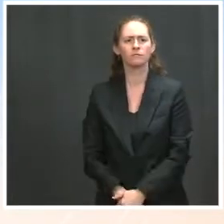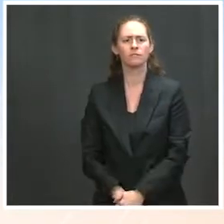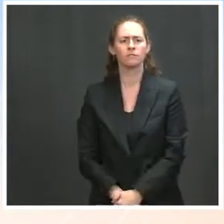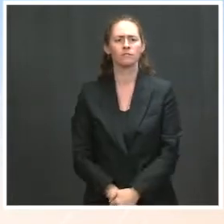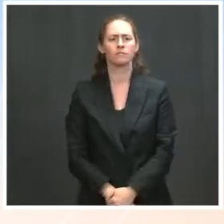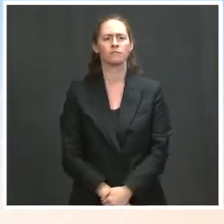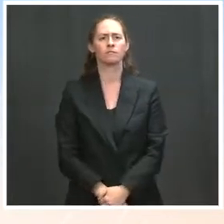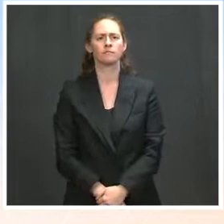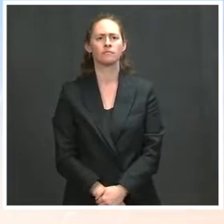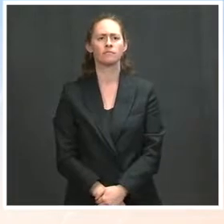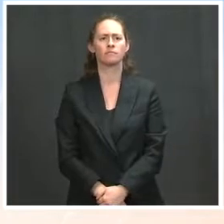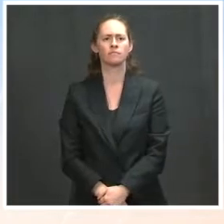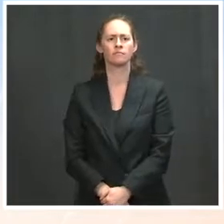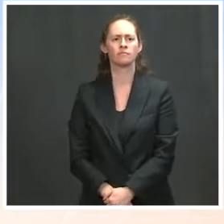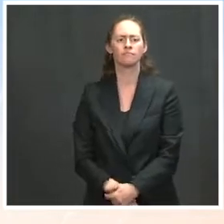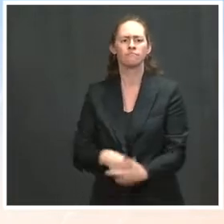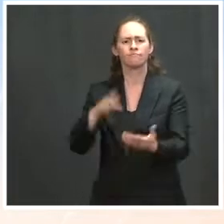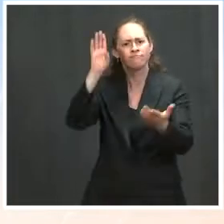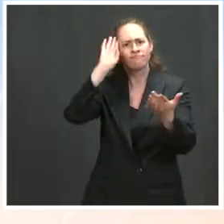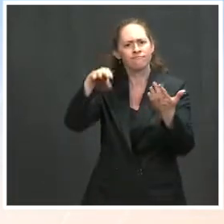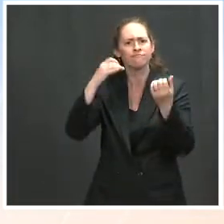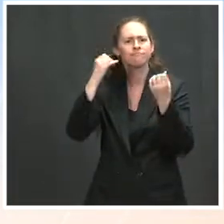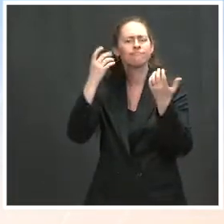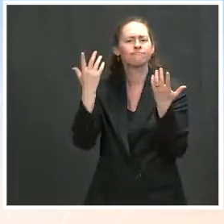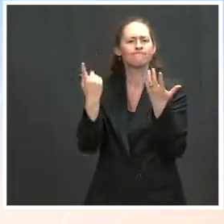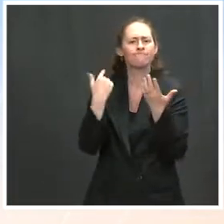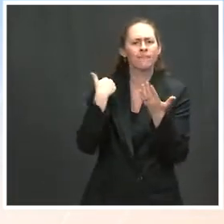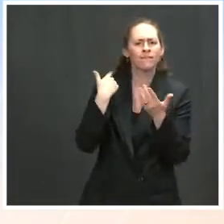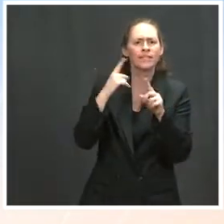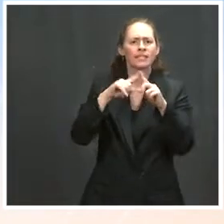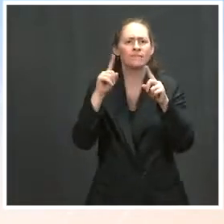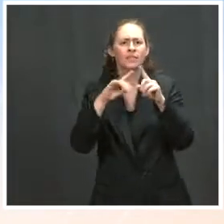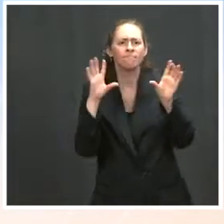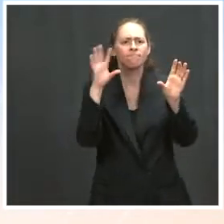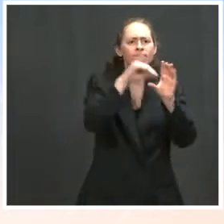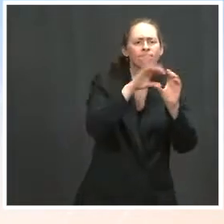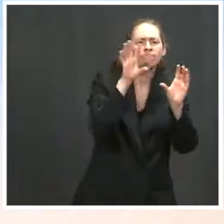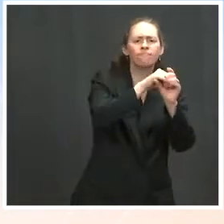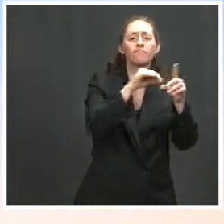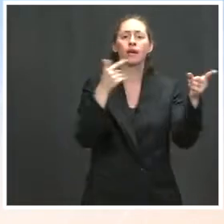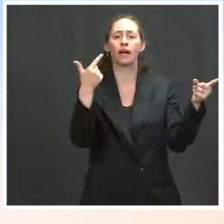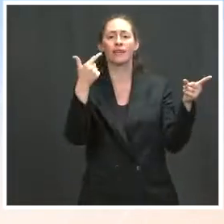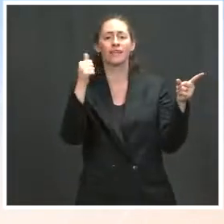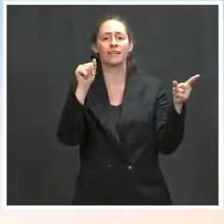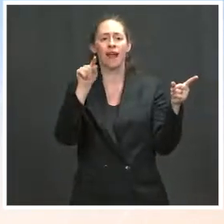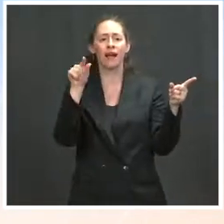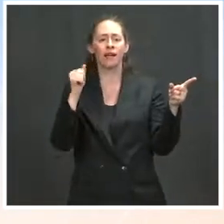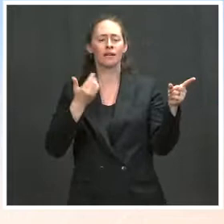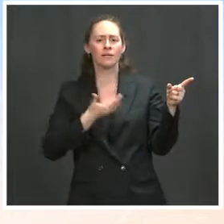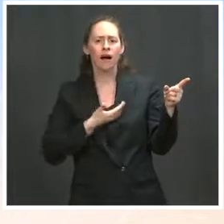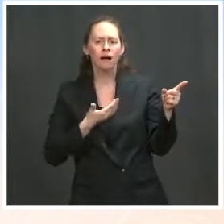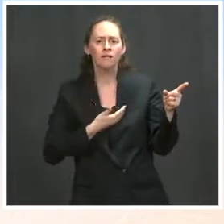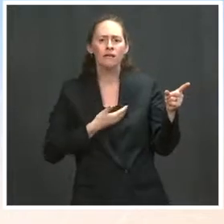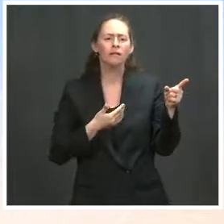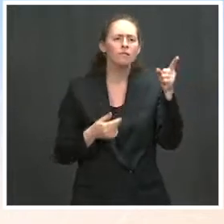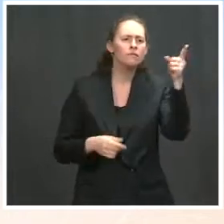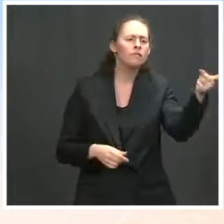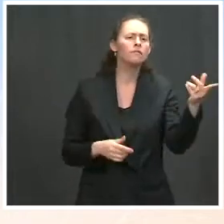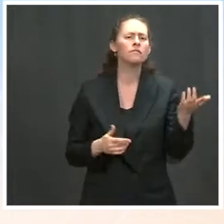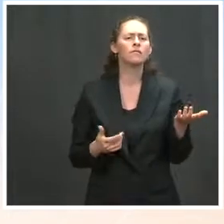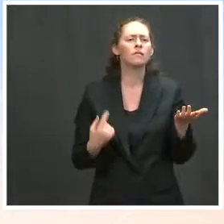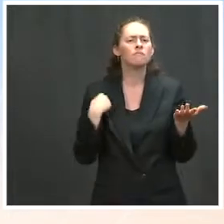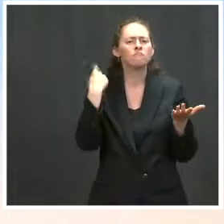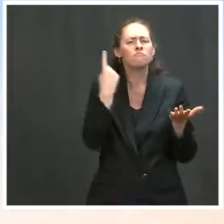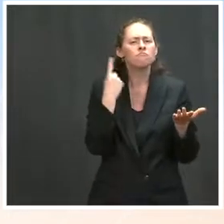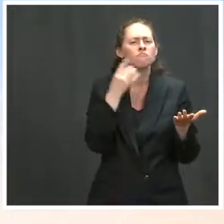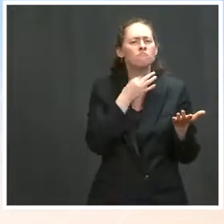with Suez, as we saw with Gaza. Is there scope for the White House to put pressure on you? Well,